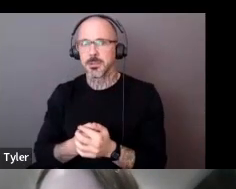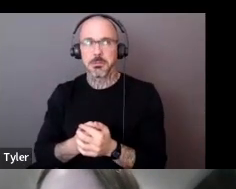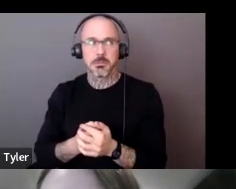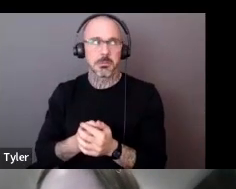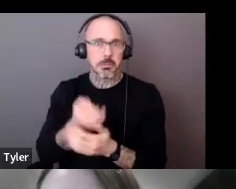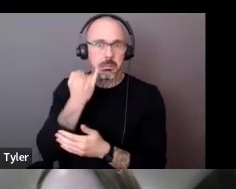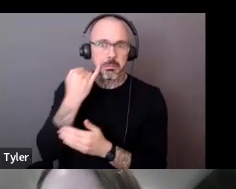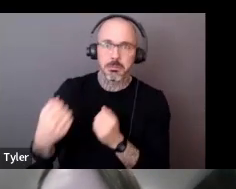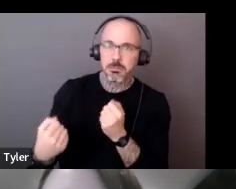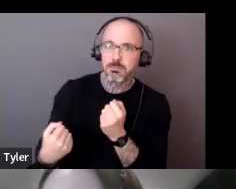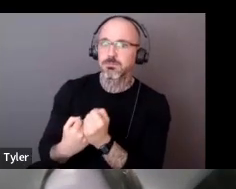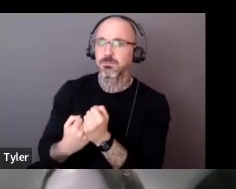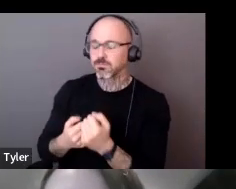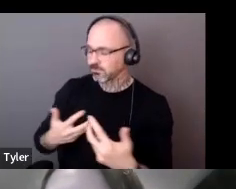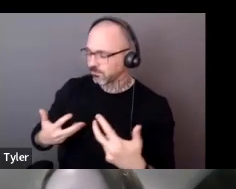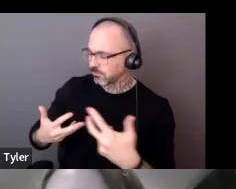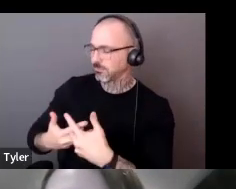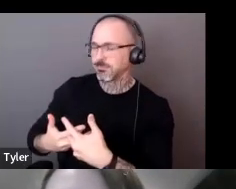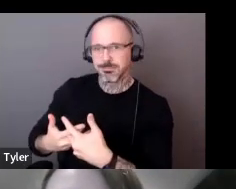forms of support.